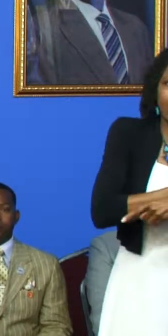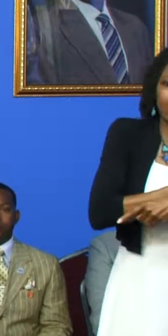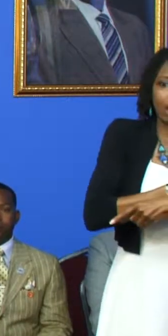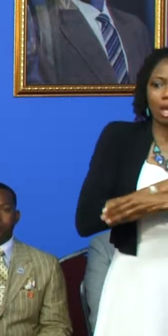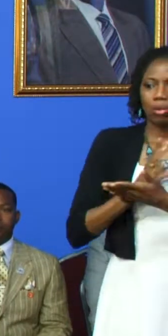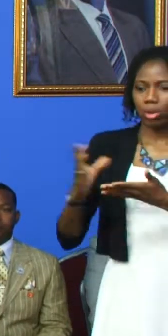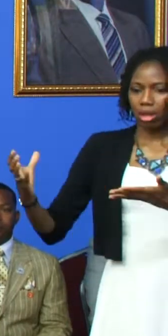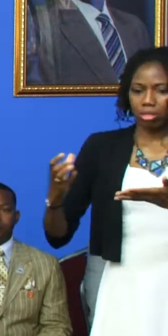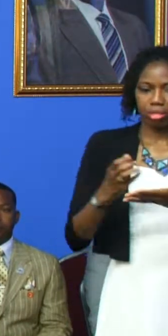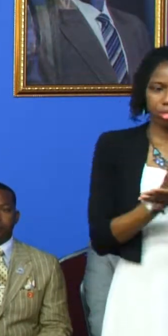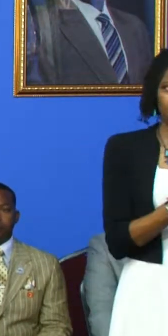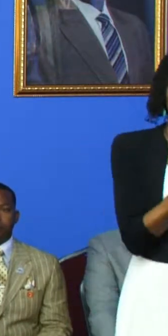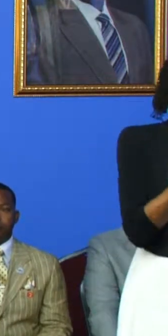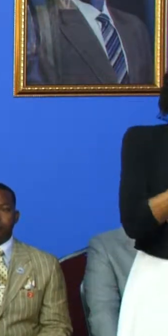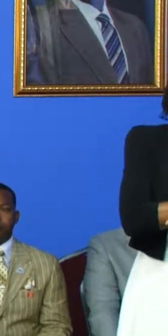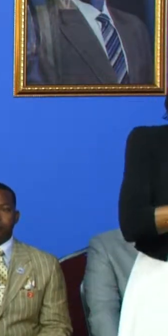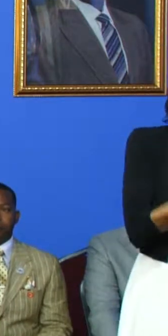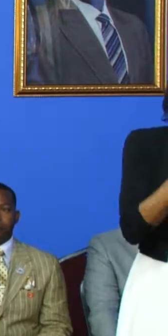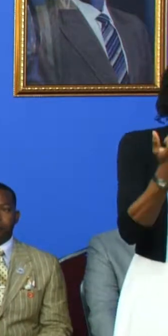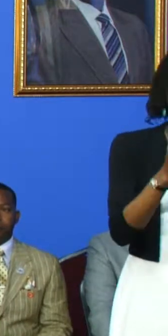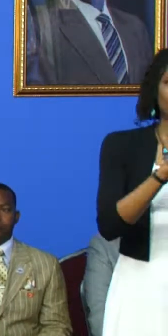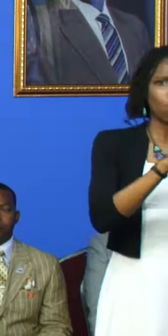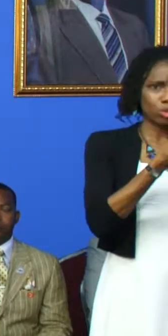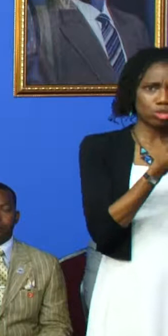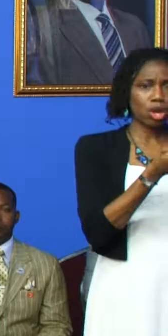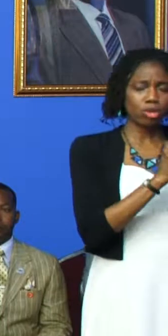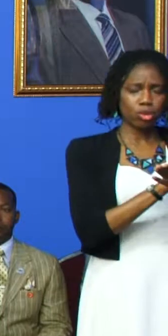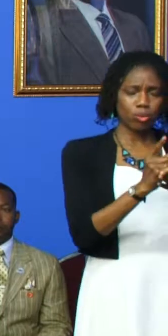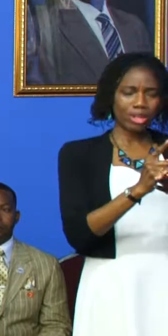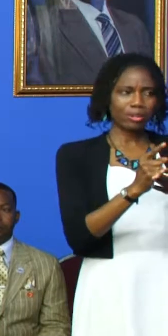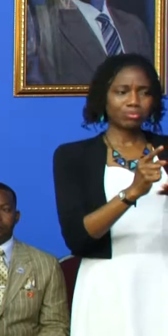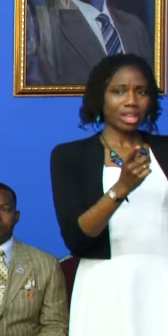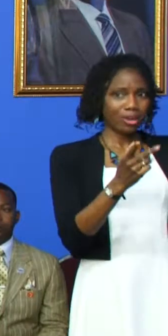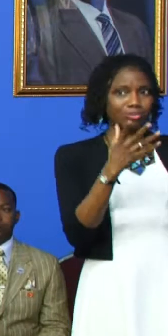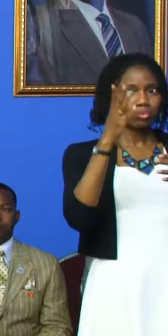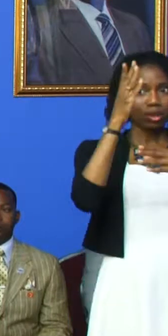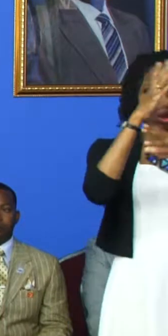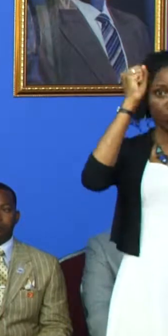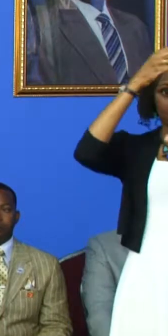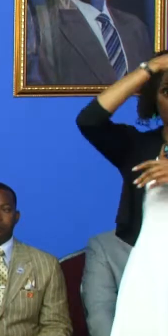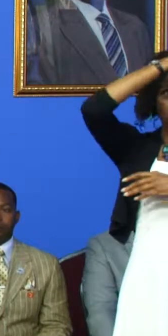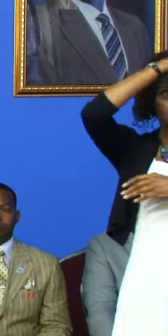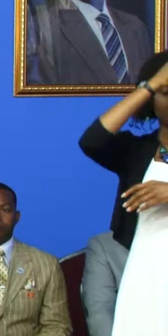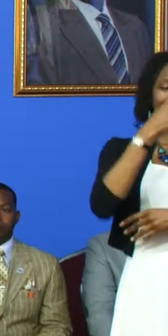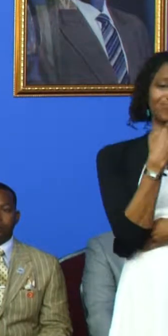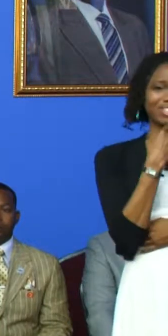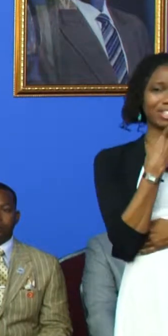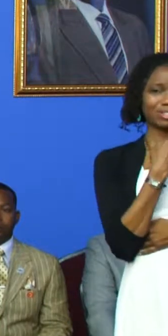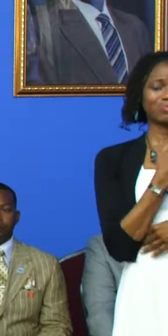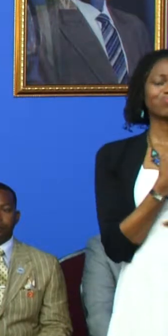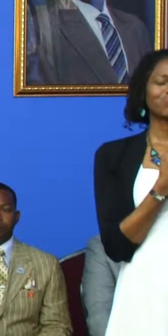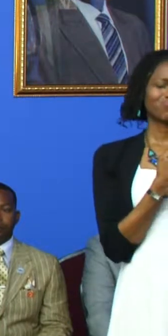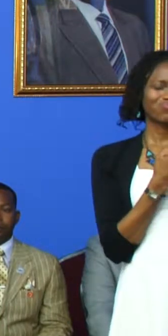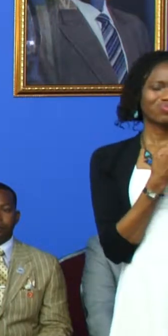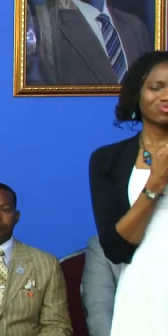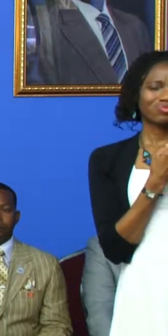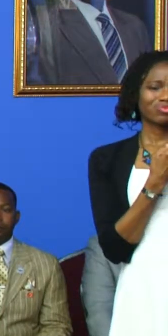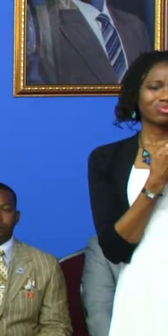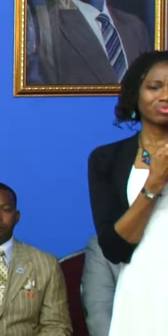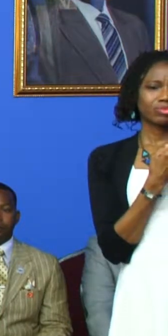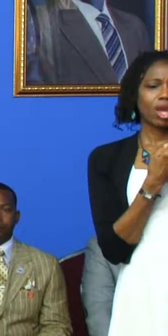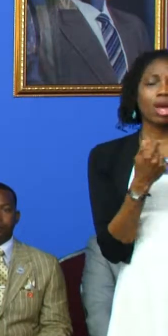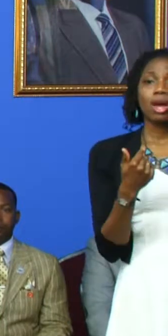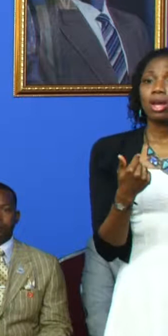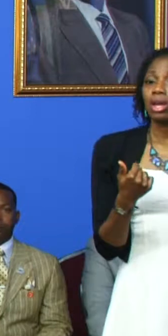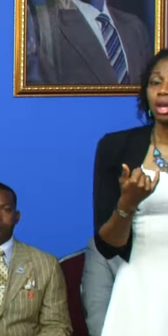We start the week now with the president saying that he would not have appointed